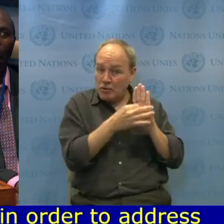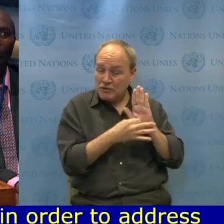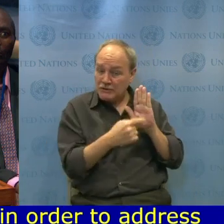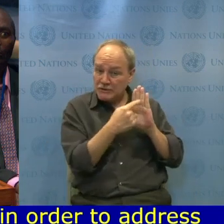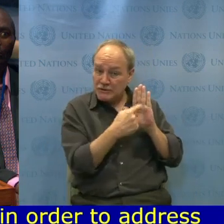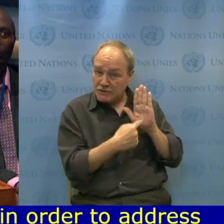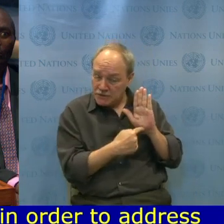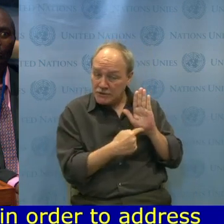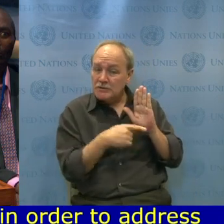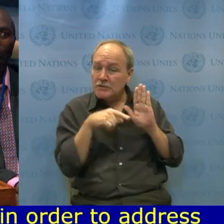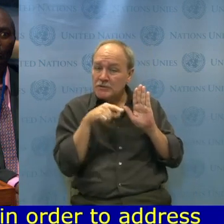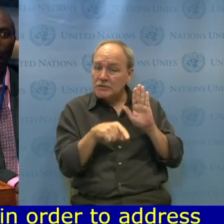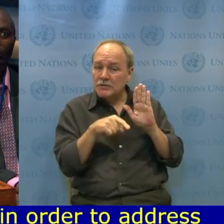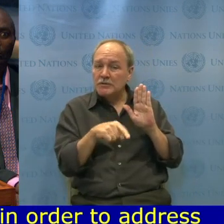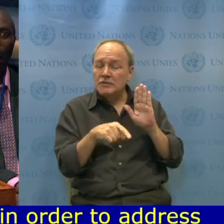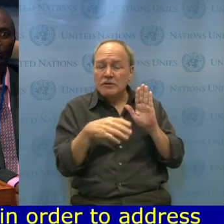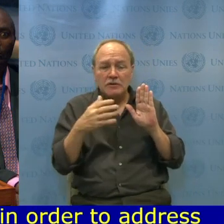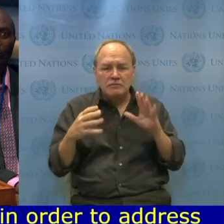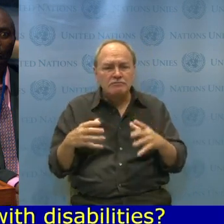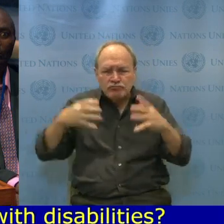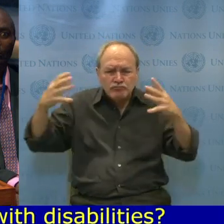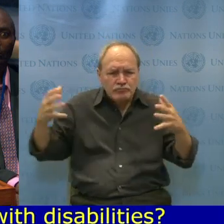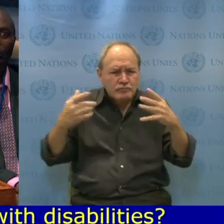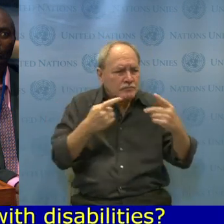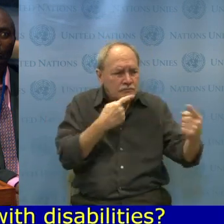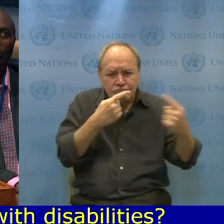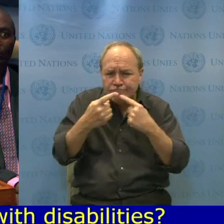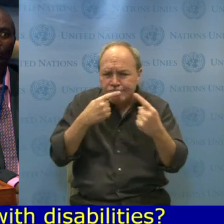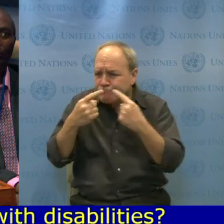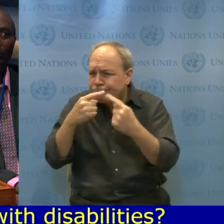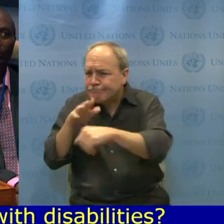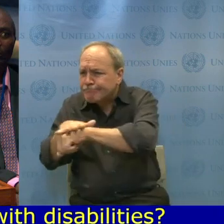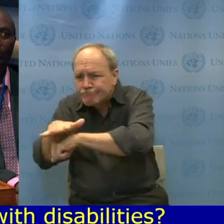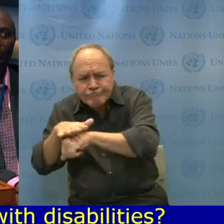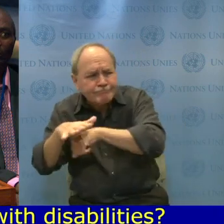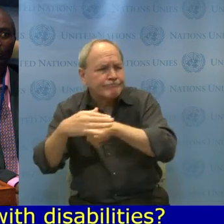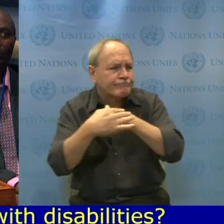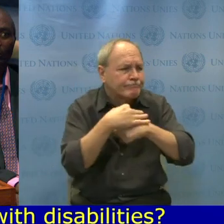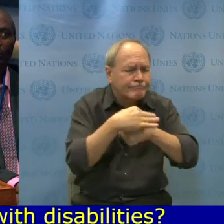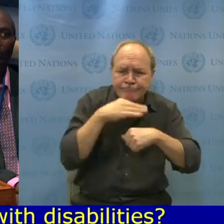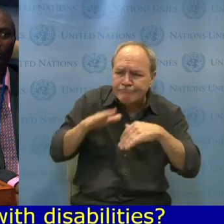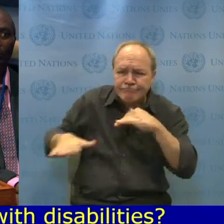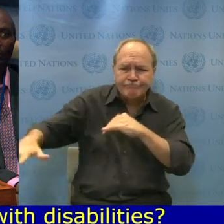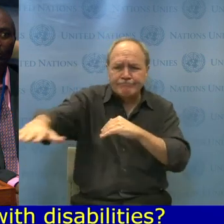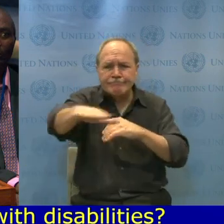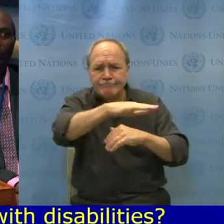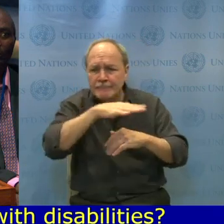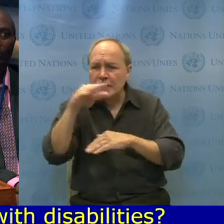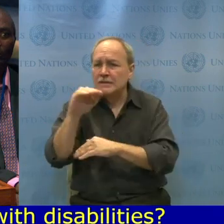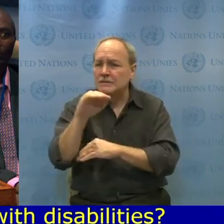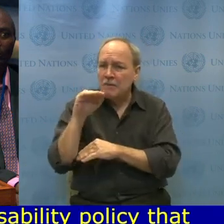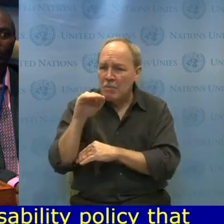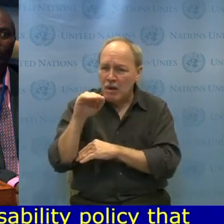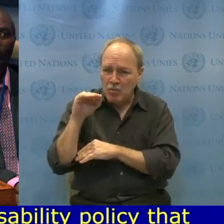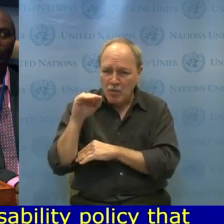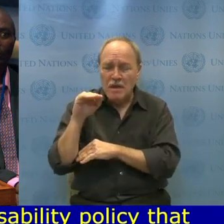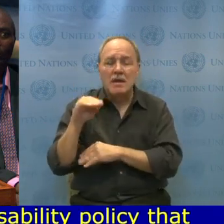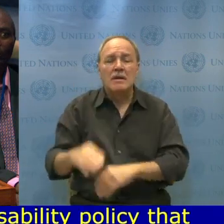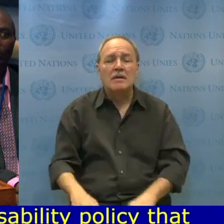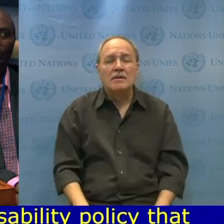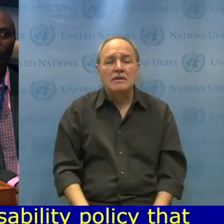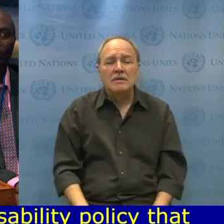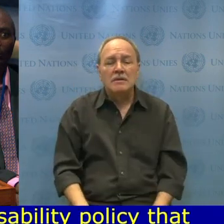in major consultations right across the country. We've also focused on